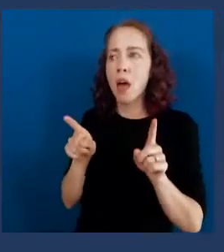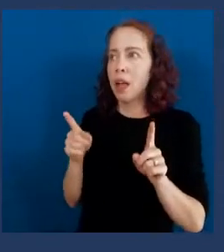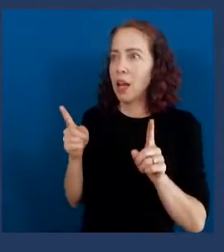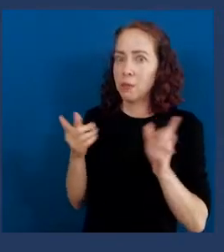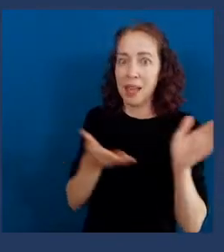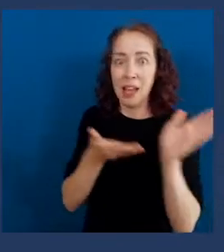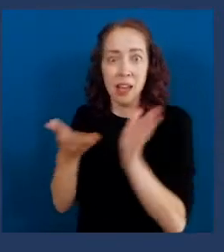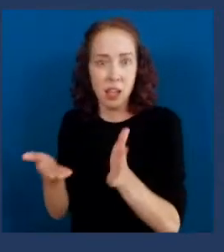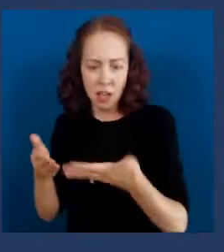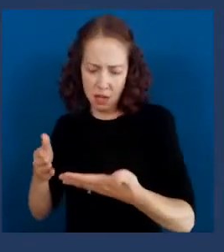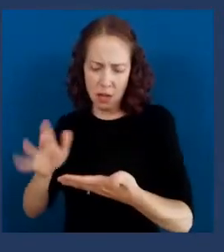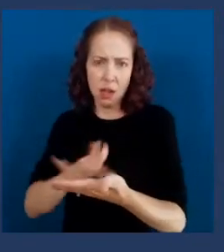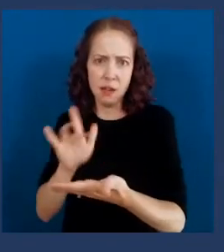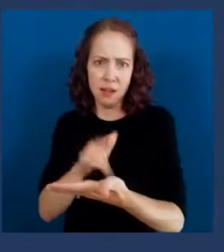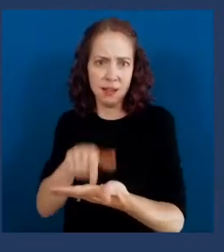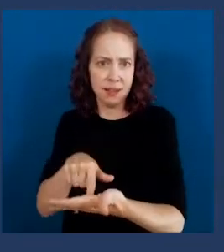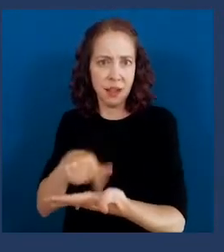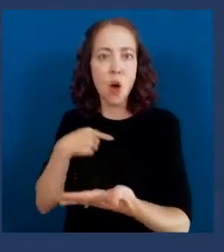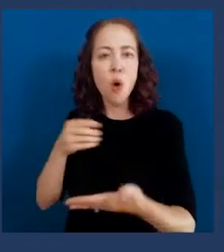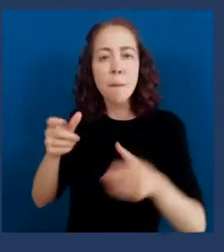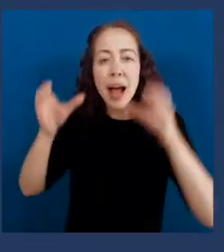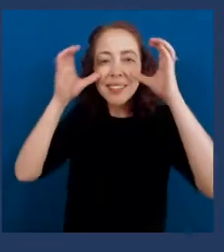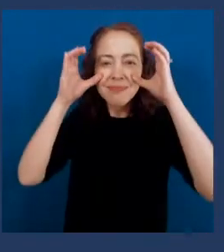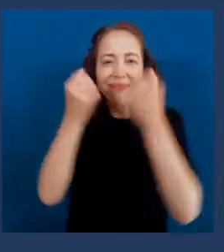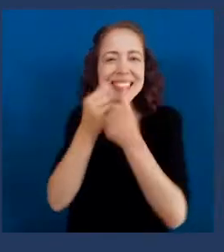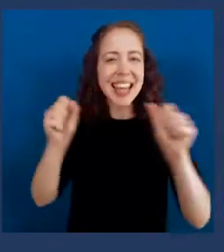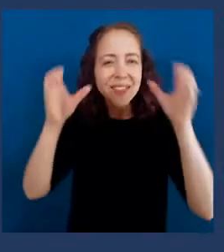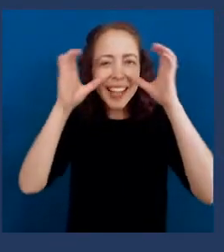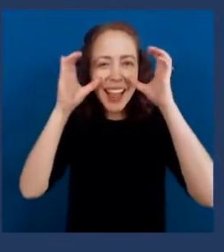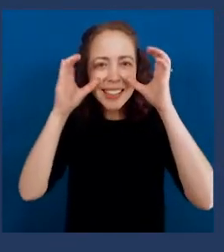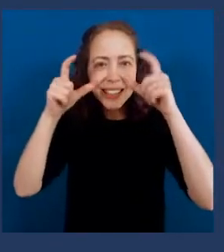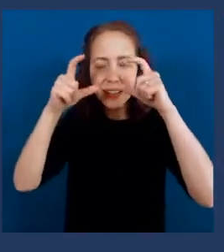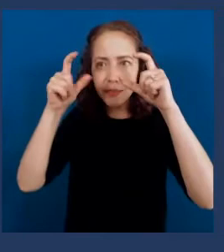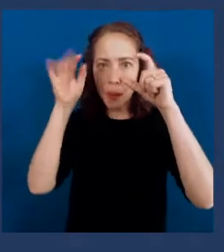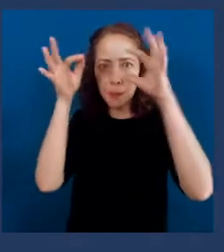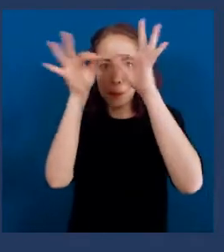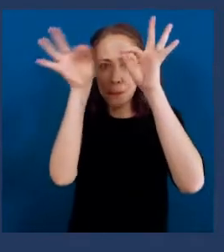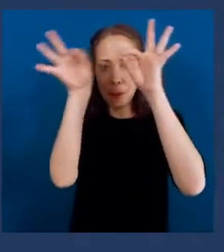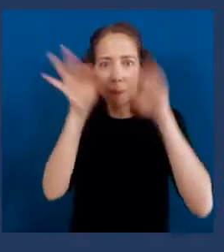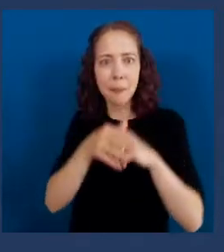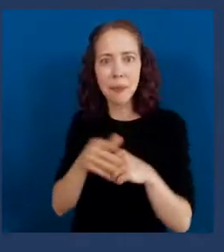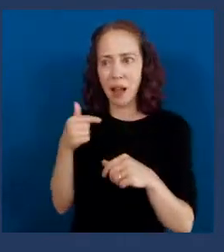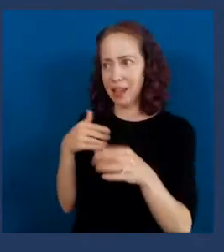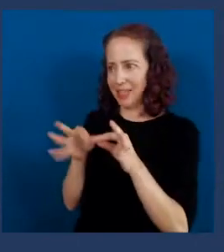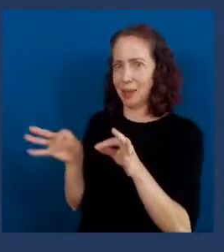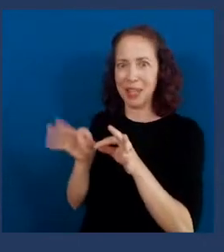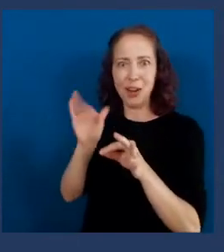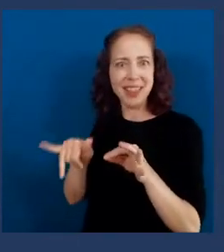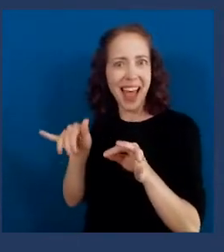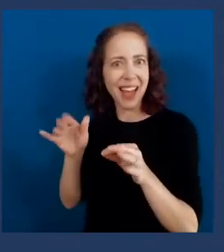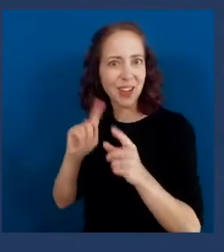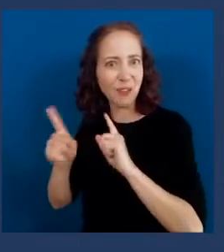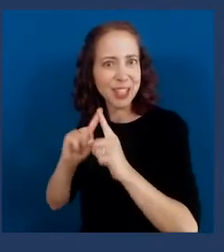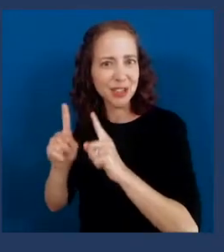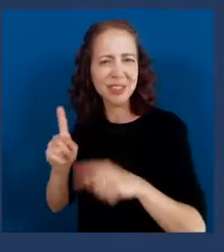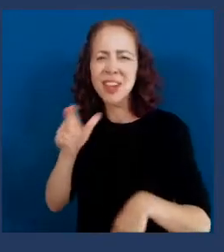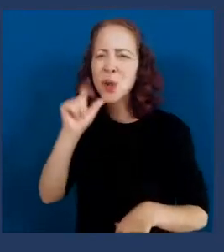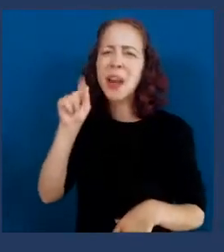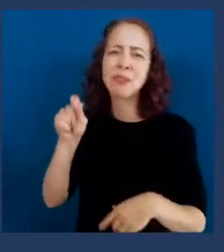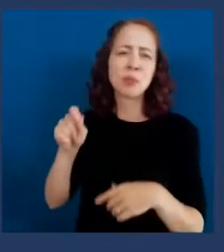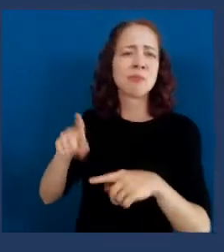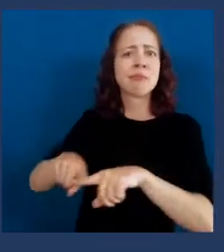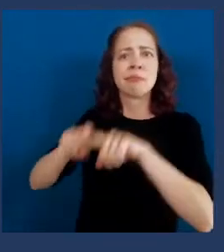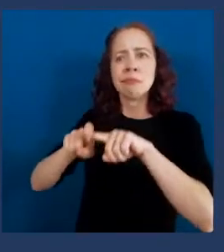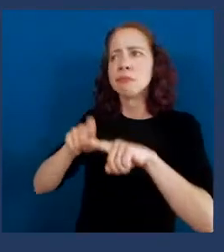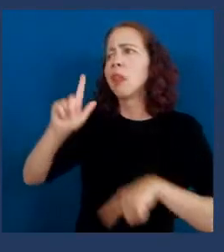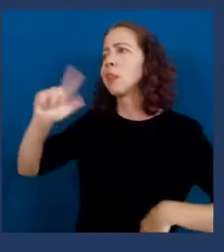bring up phone, right, or pull something up on my eyeglasses, my safety glasses, to subtitle the conversation that we're having and not have to formally set